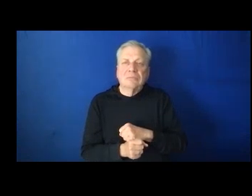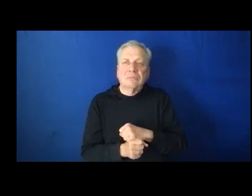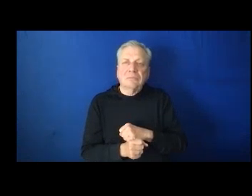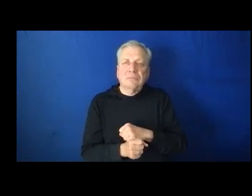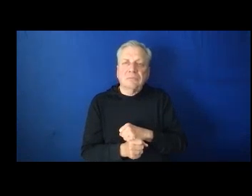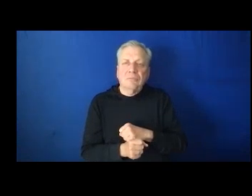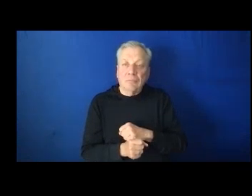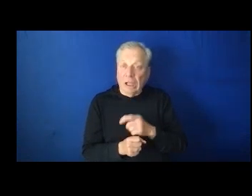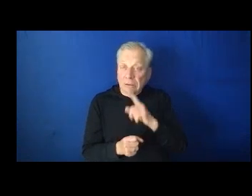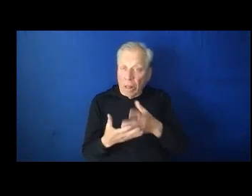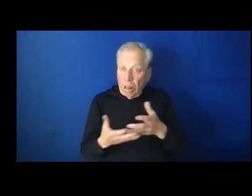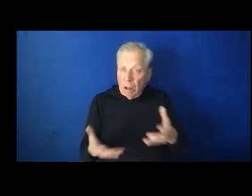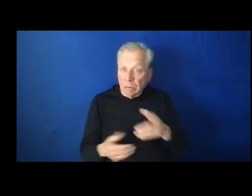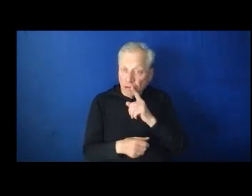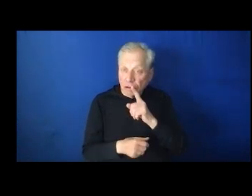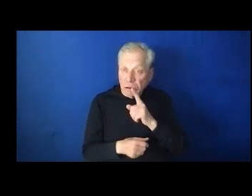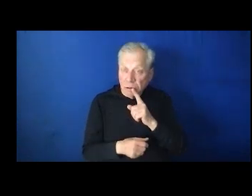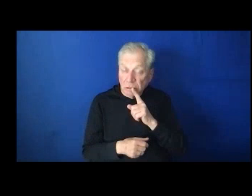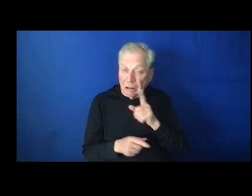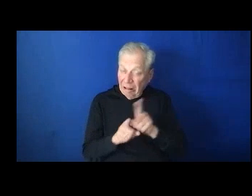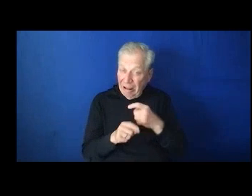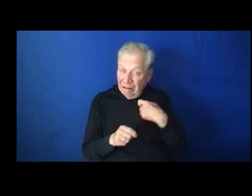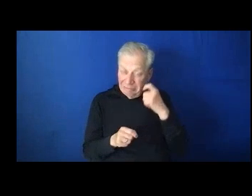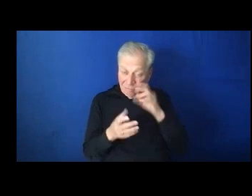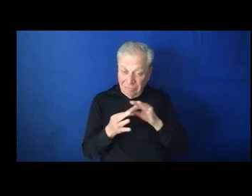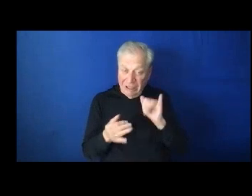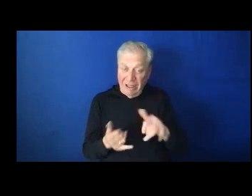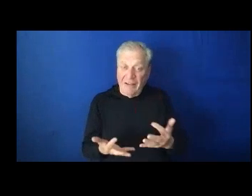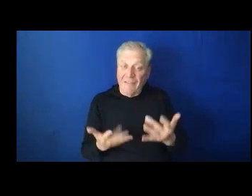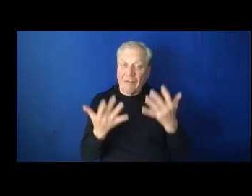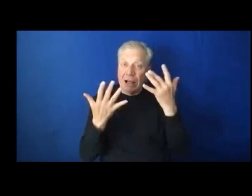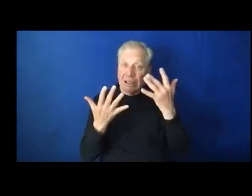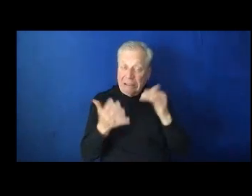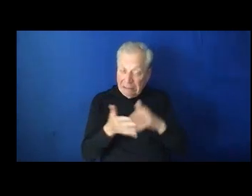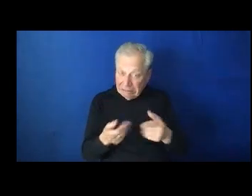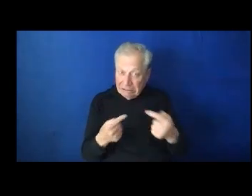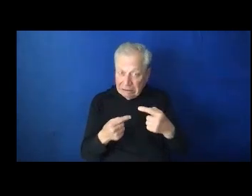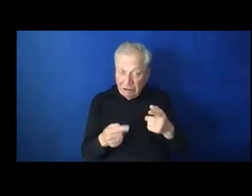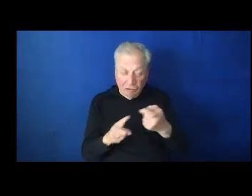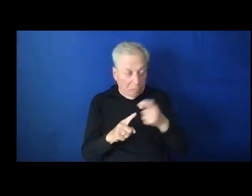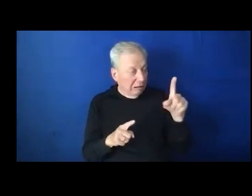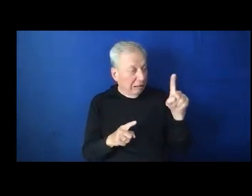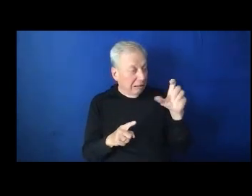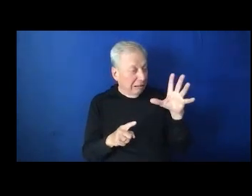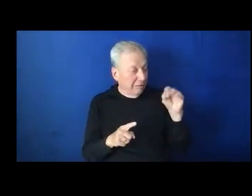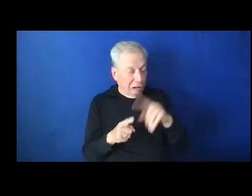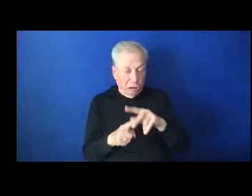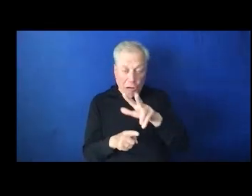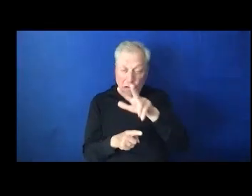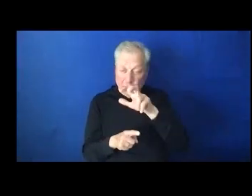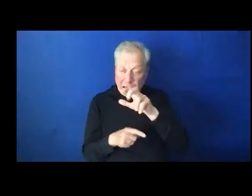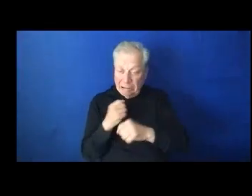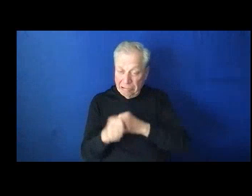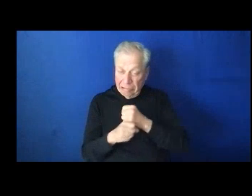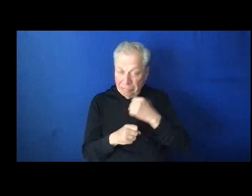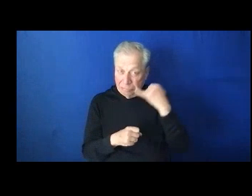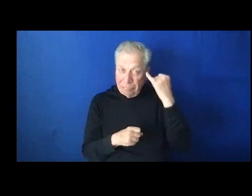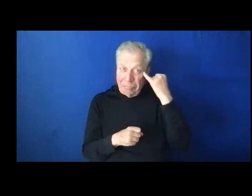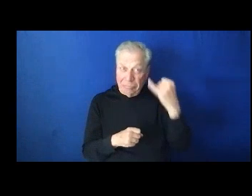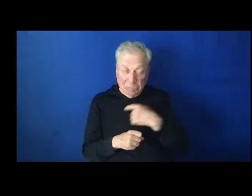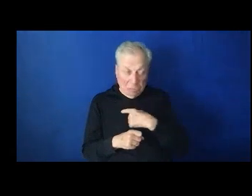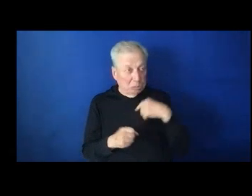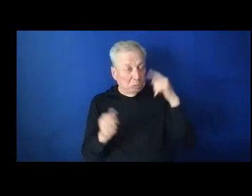It's quite a bit. Like I said, that fire return interval, anywhere from 150 to 300 years, we would expect a fire